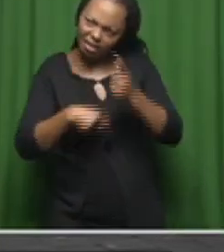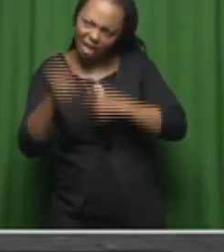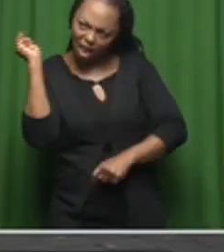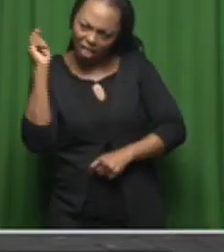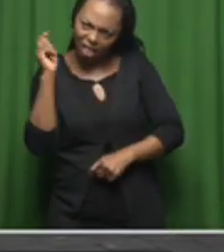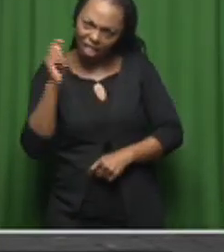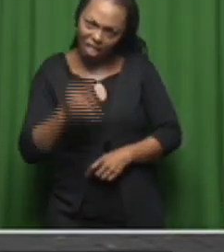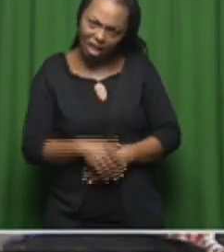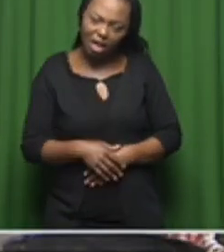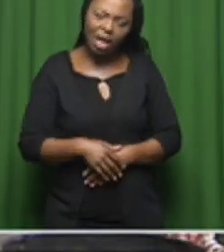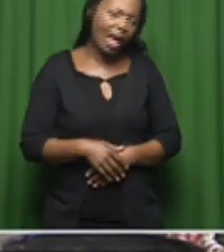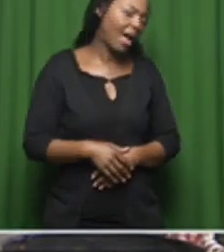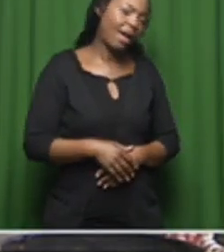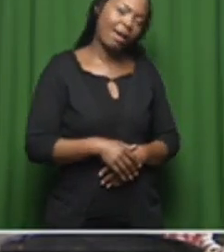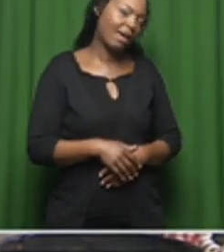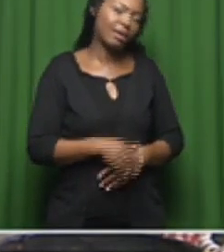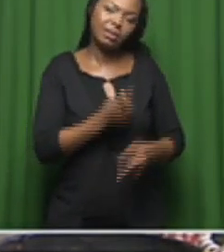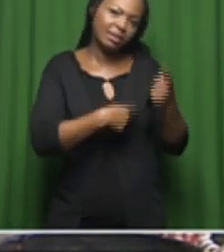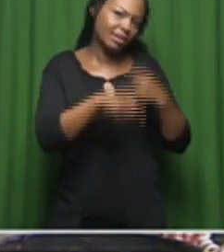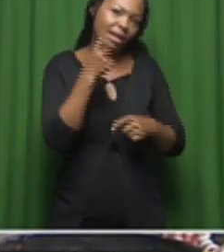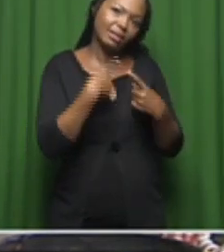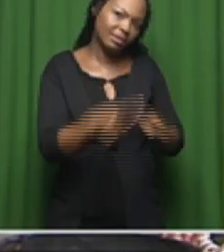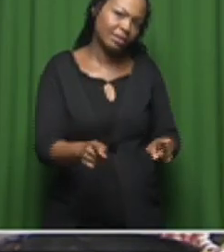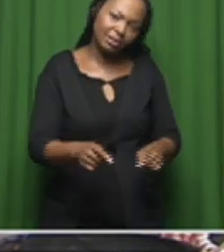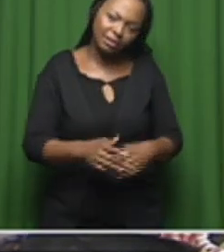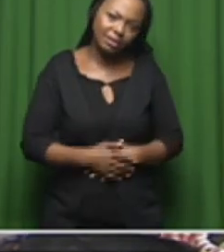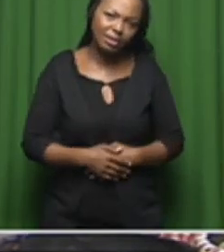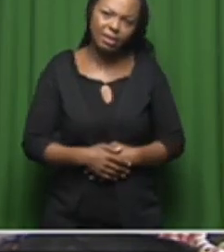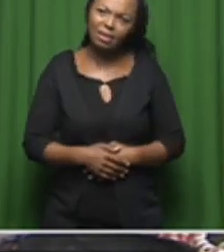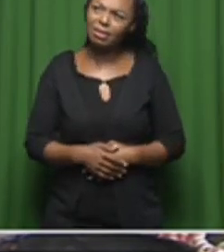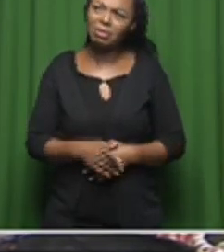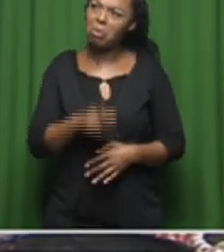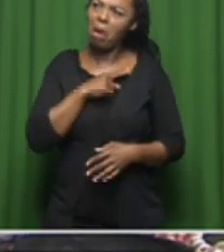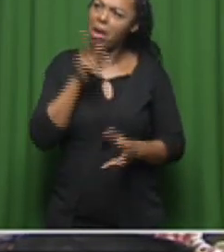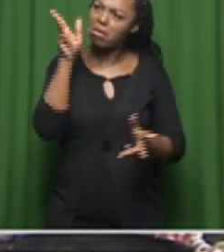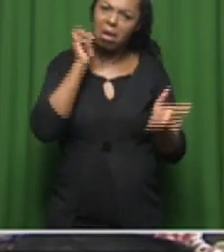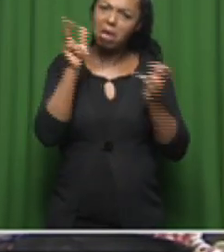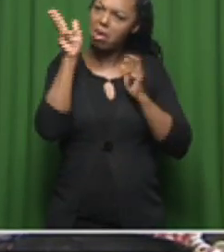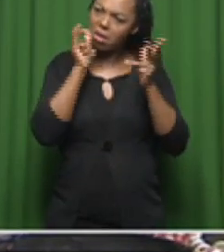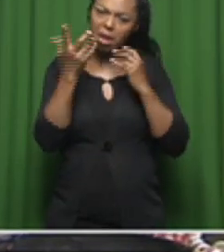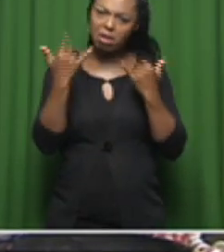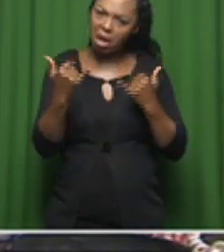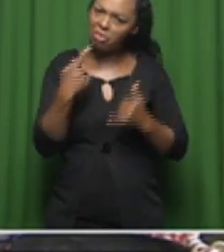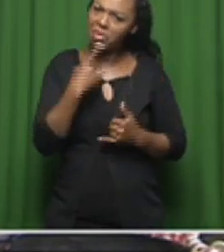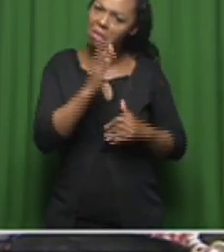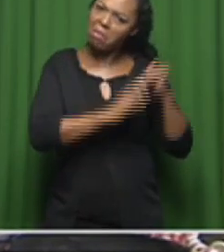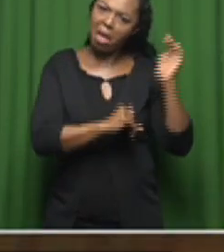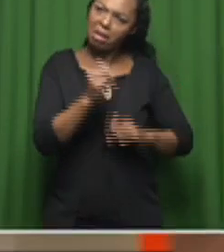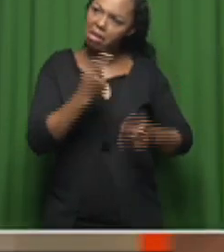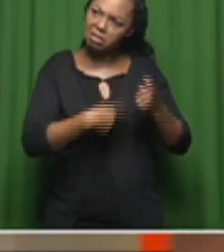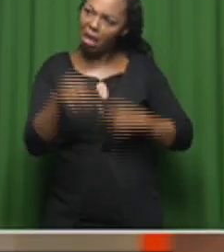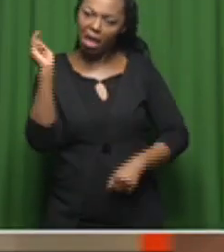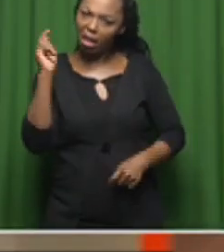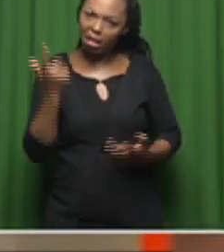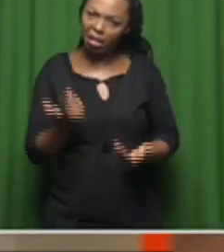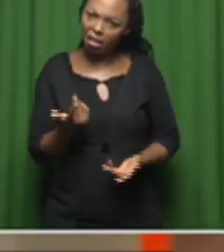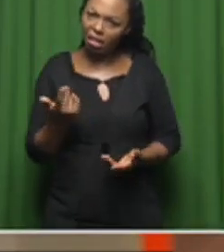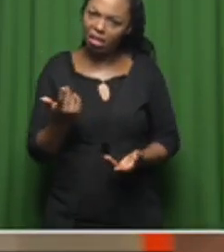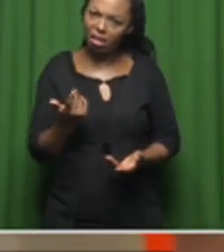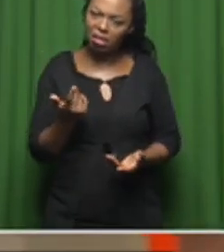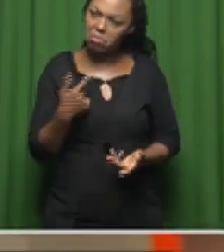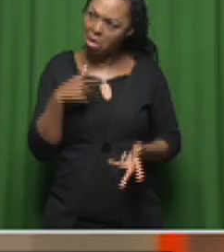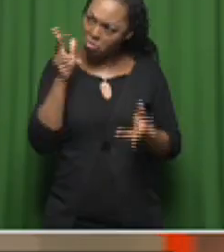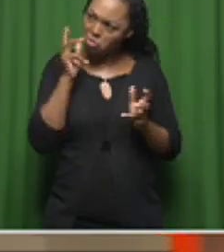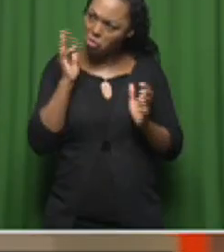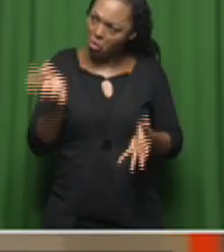No, it hasn't been sold yet. So what are the reports about? We're hearing that it's going for auction or it's going for sale. So